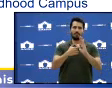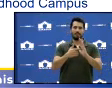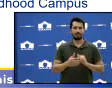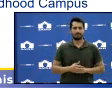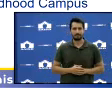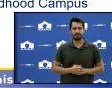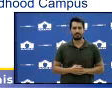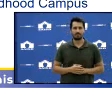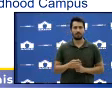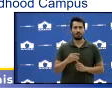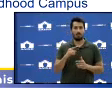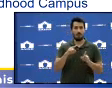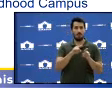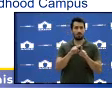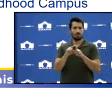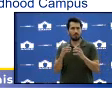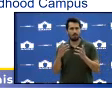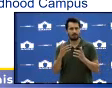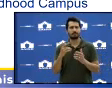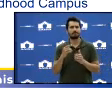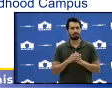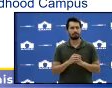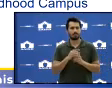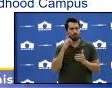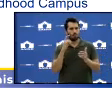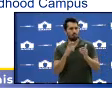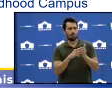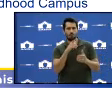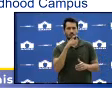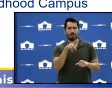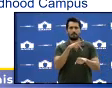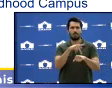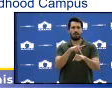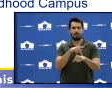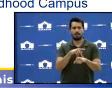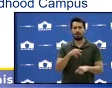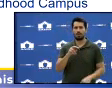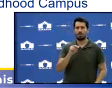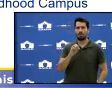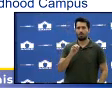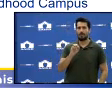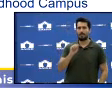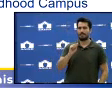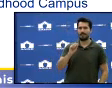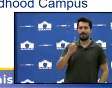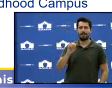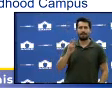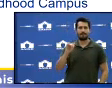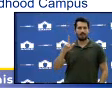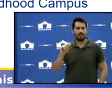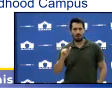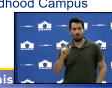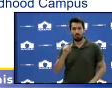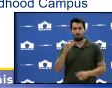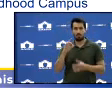before I get started, I also want to recognize Principal Noemi Davila with Brackenridge